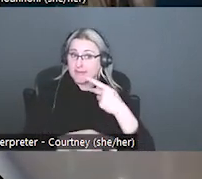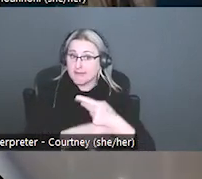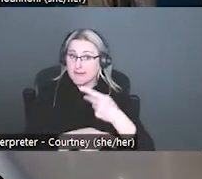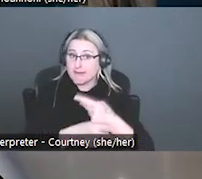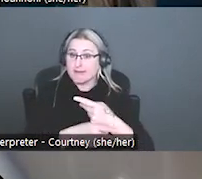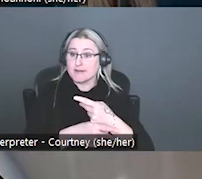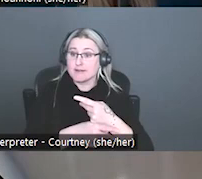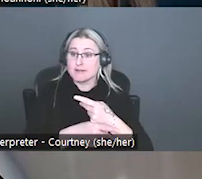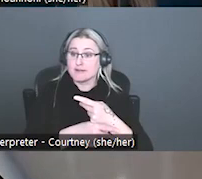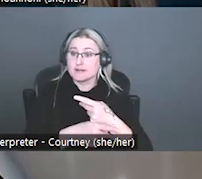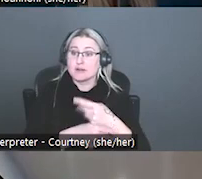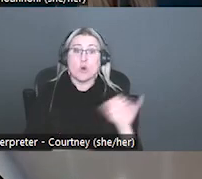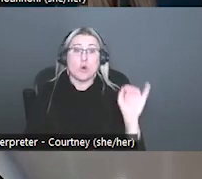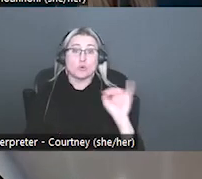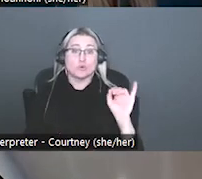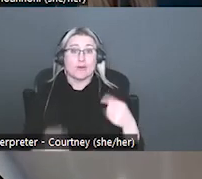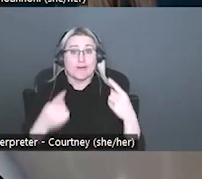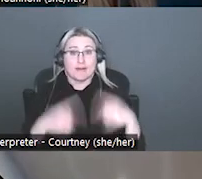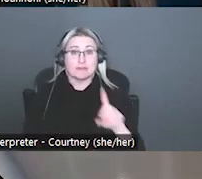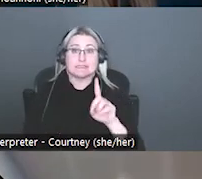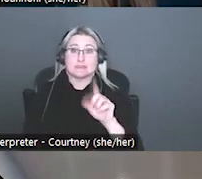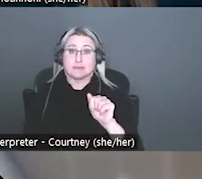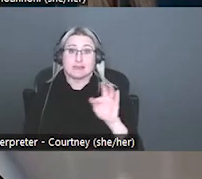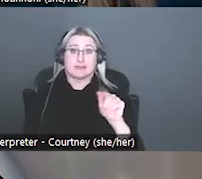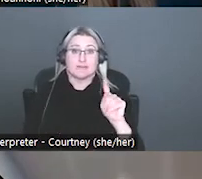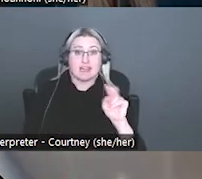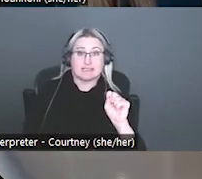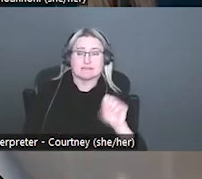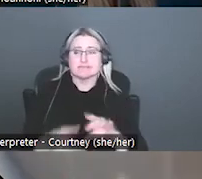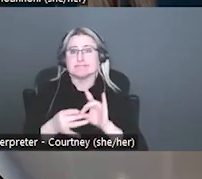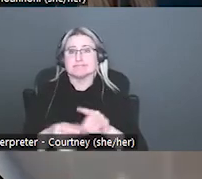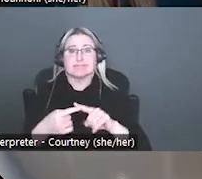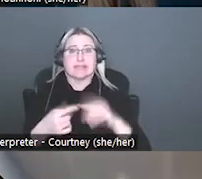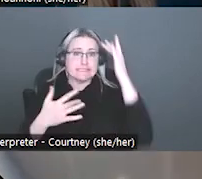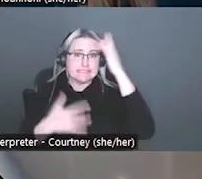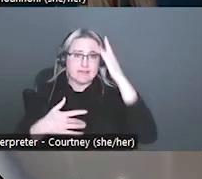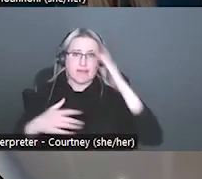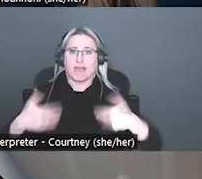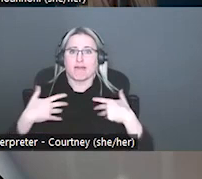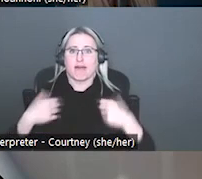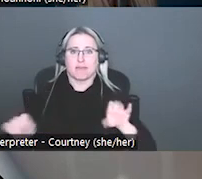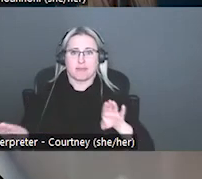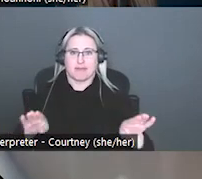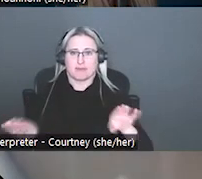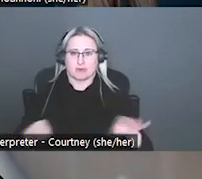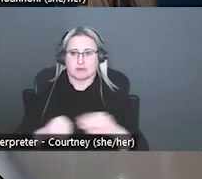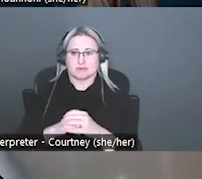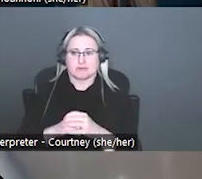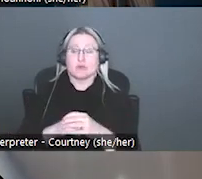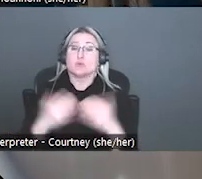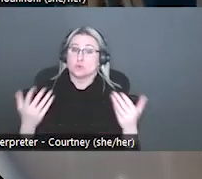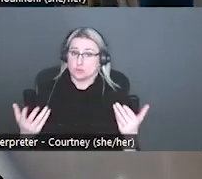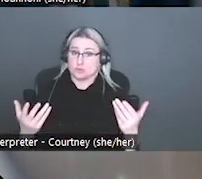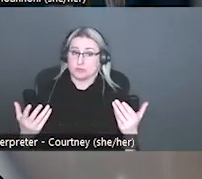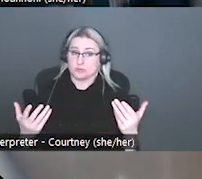to conflate disability and fatness with disease and unhealthy behaviors. So the language